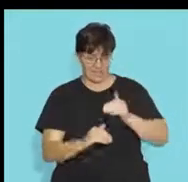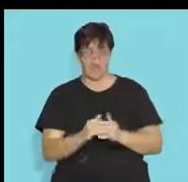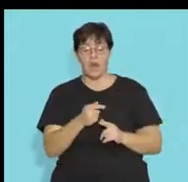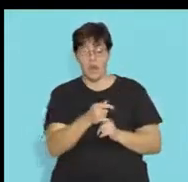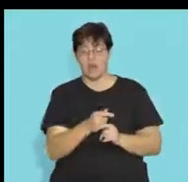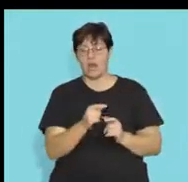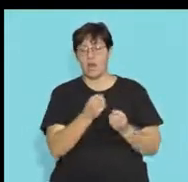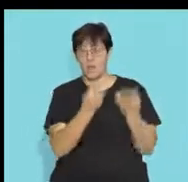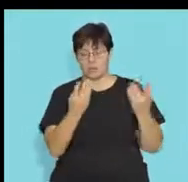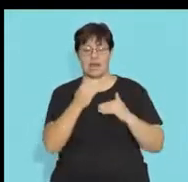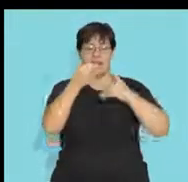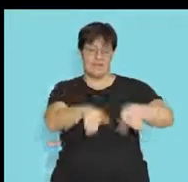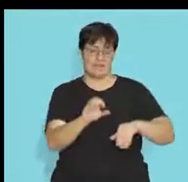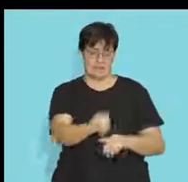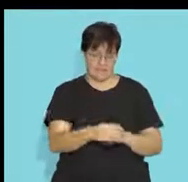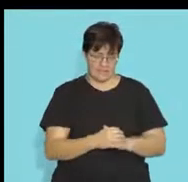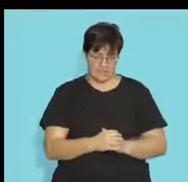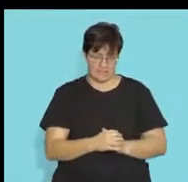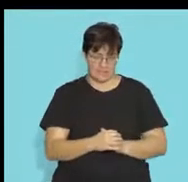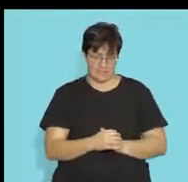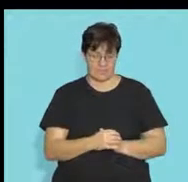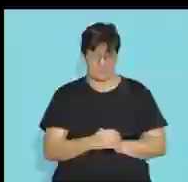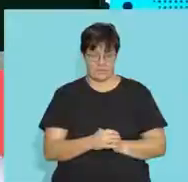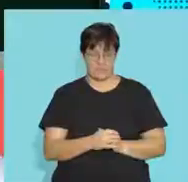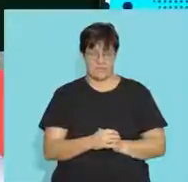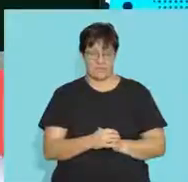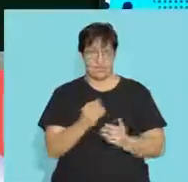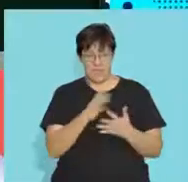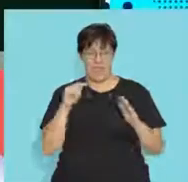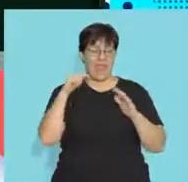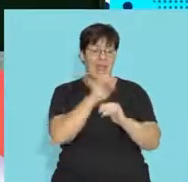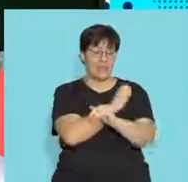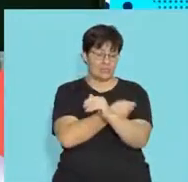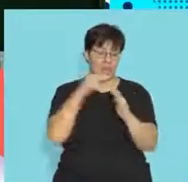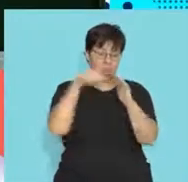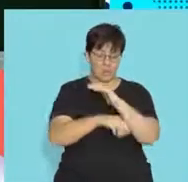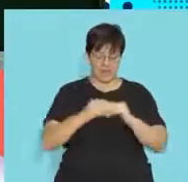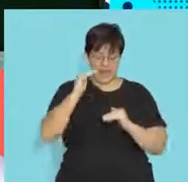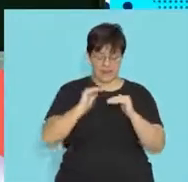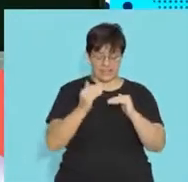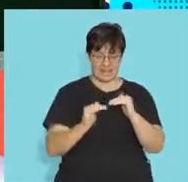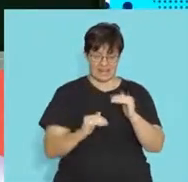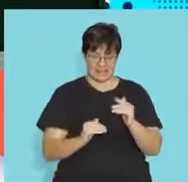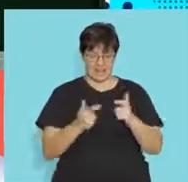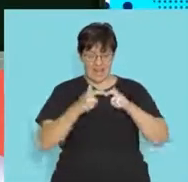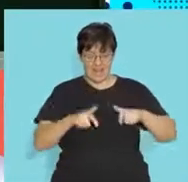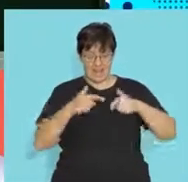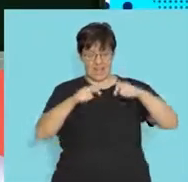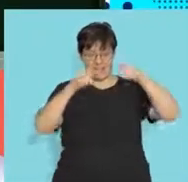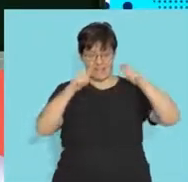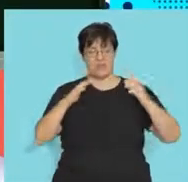potential trophic levels are limited. So as we see greater loss in energy, we will see that the number of trophic